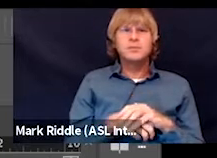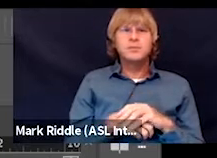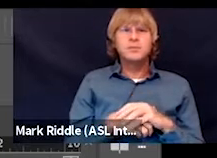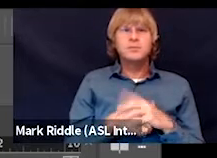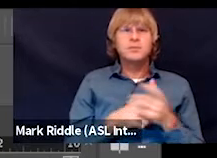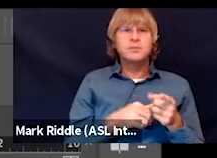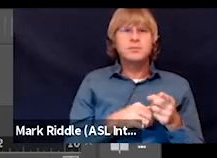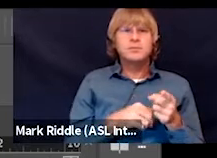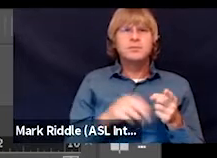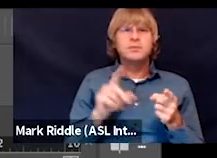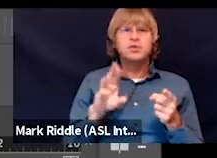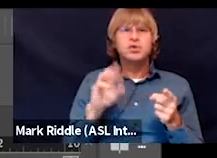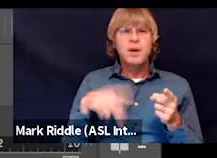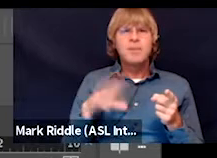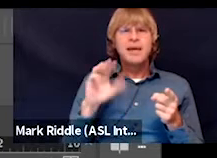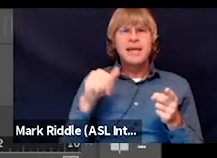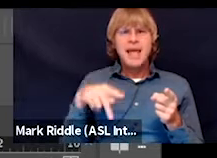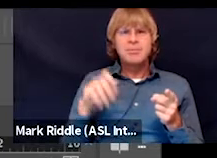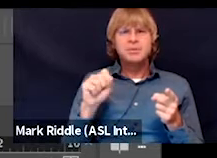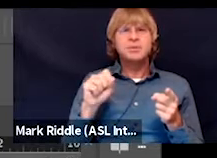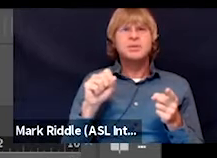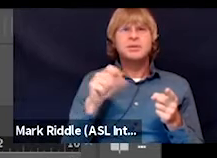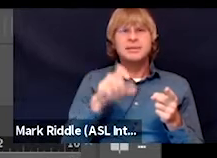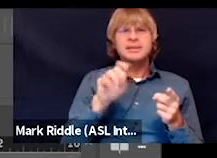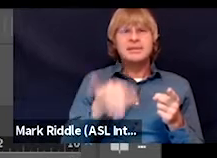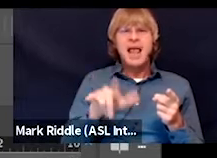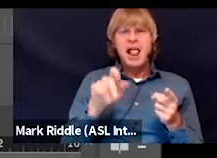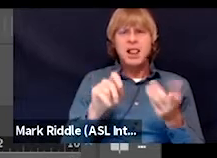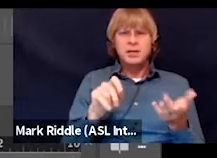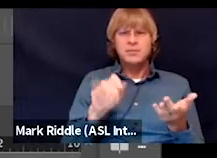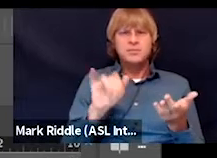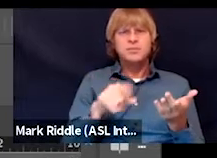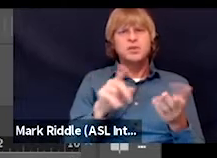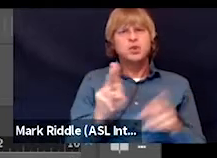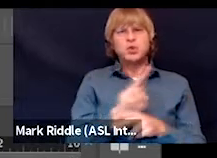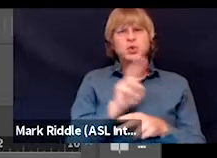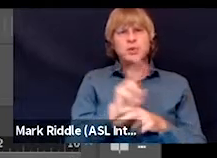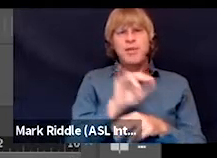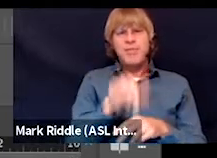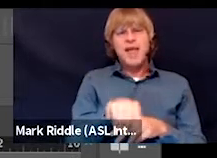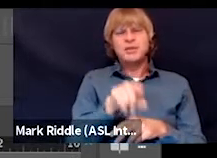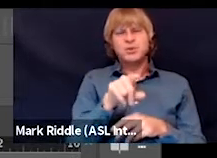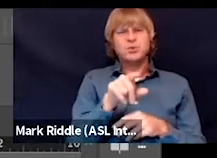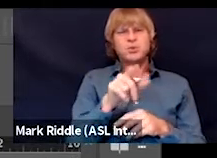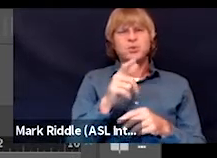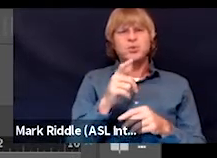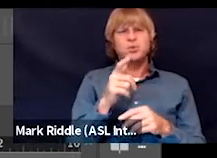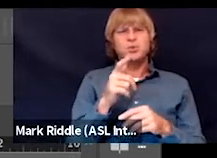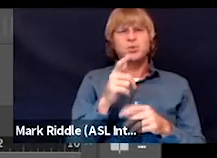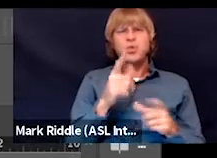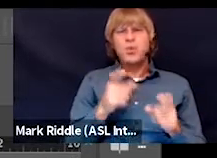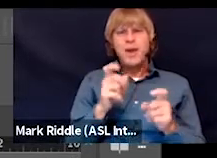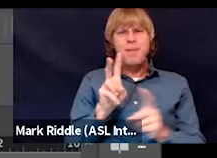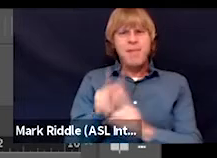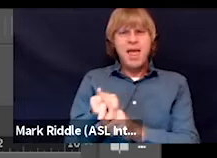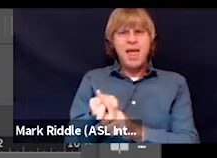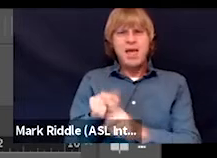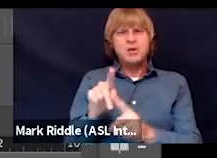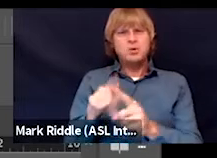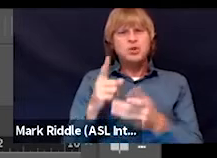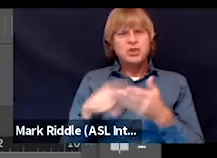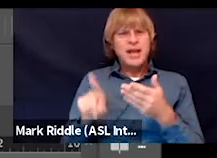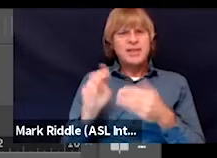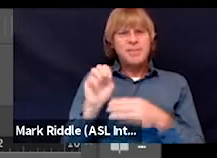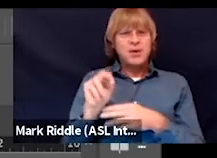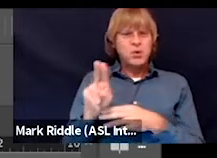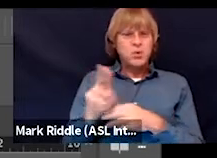drop caps and nested styles. See, again, just using this to quick apply to check